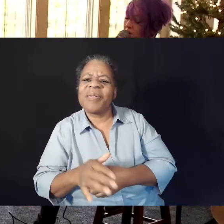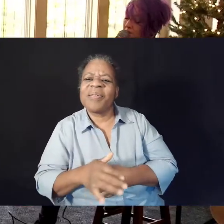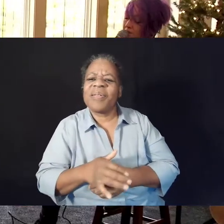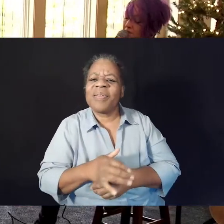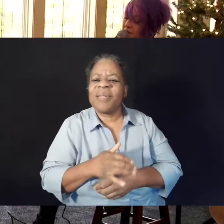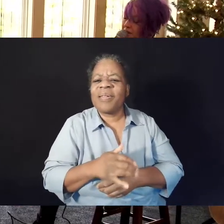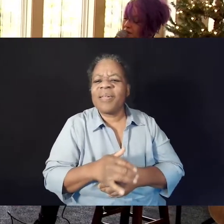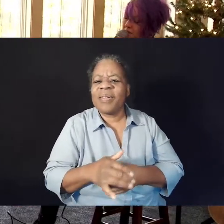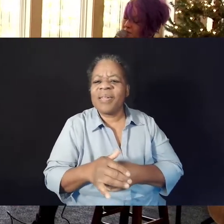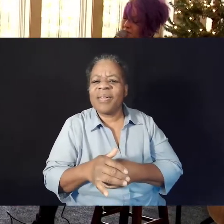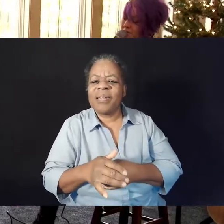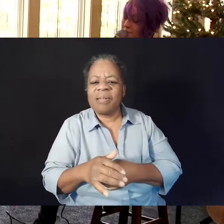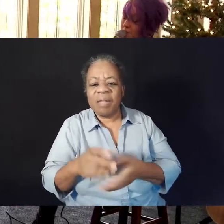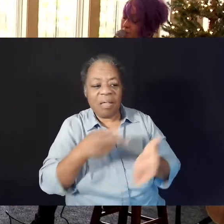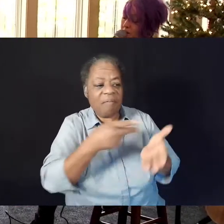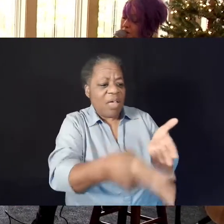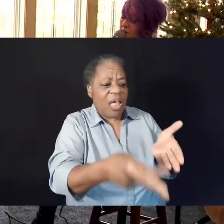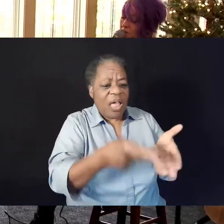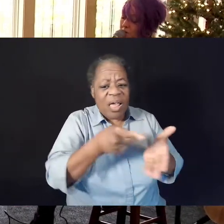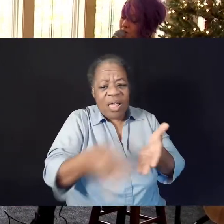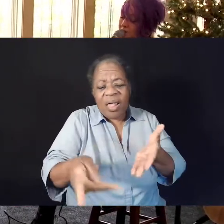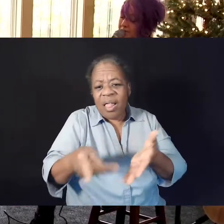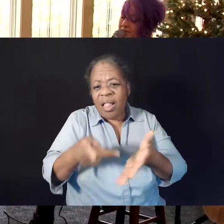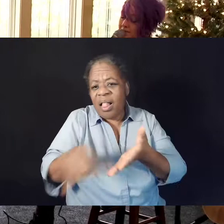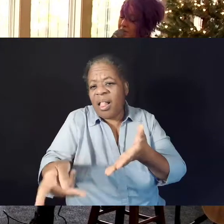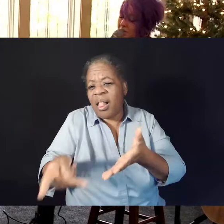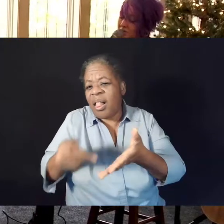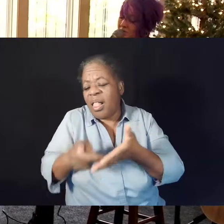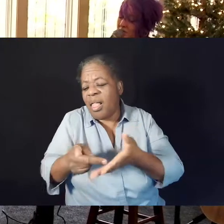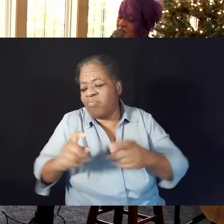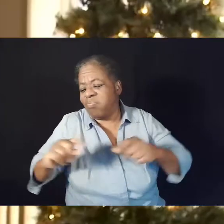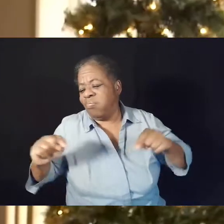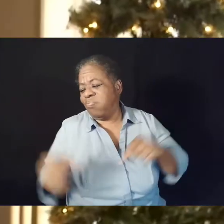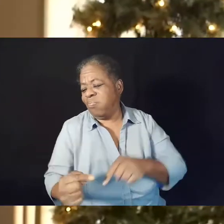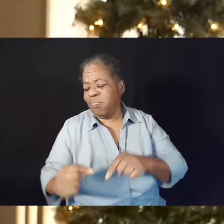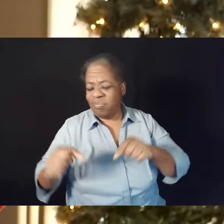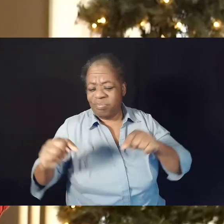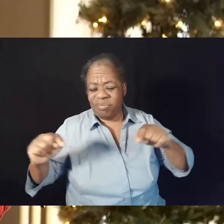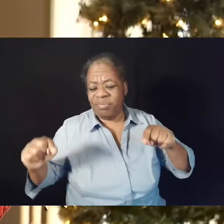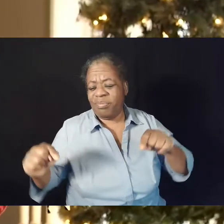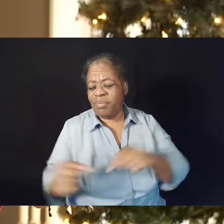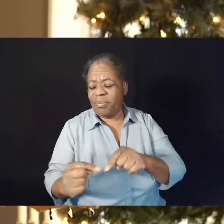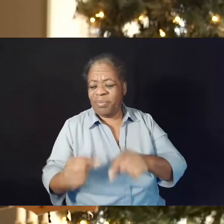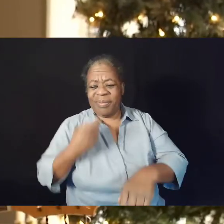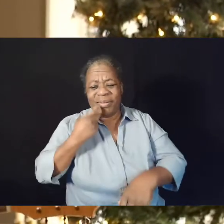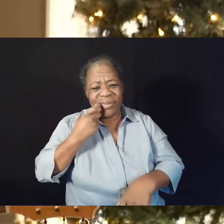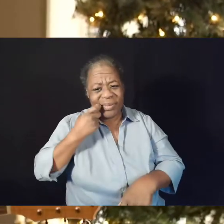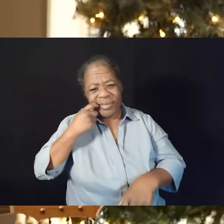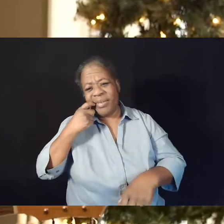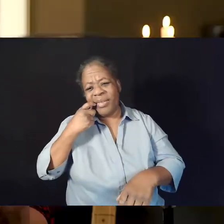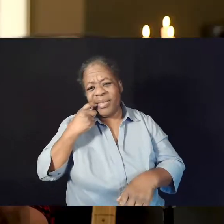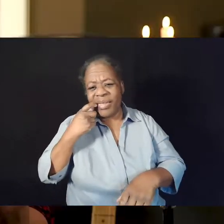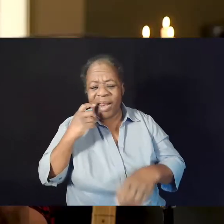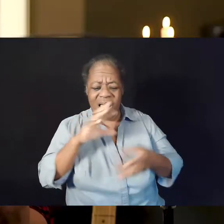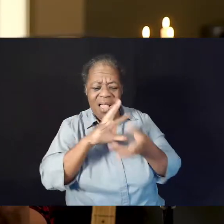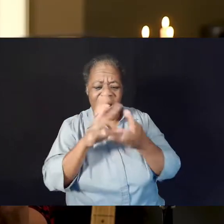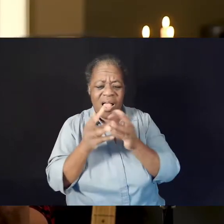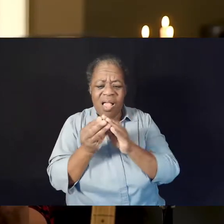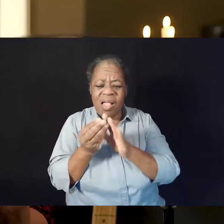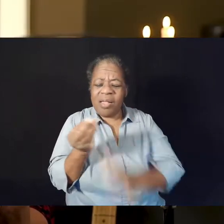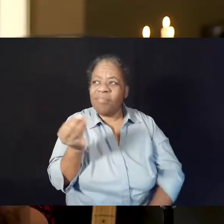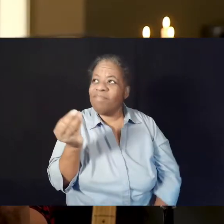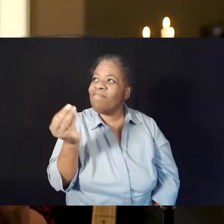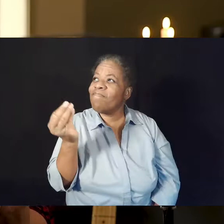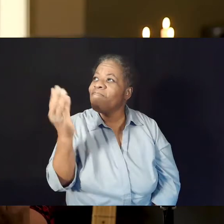Bring all your failures, bring your addictions, come lay them down at the foot of